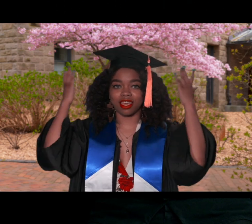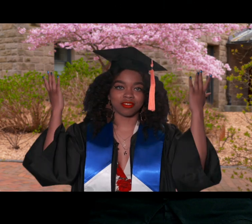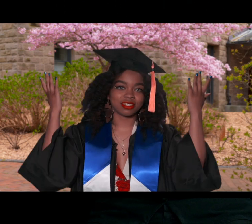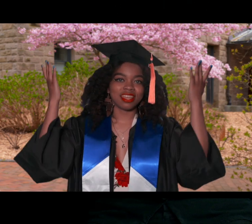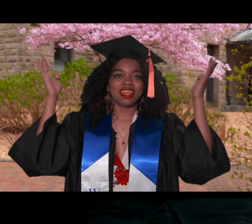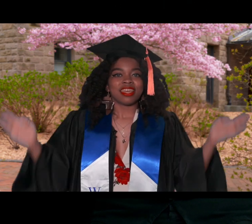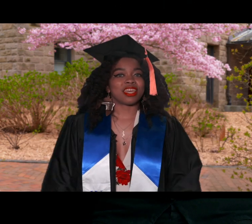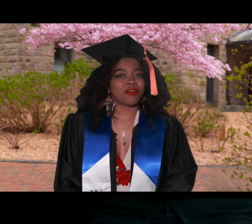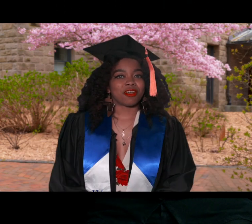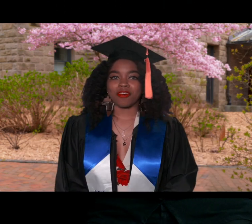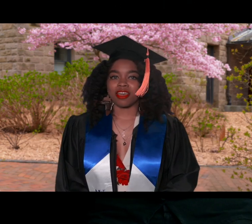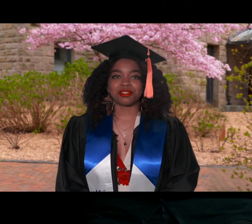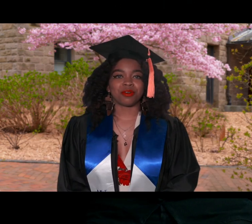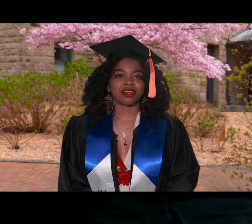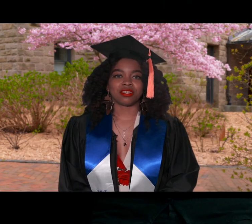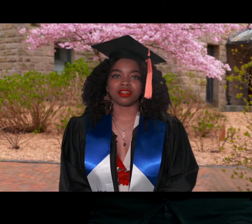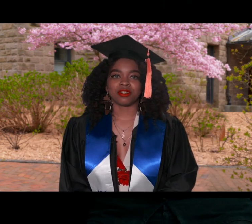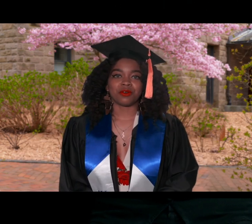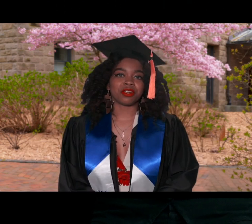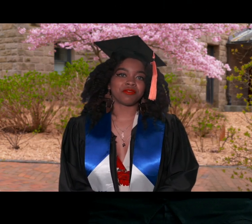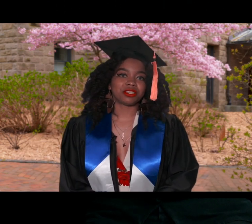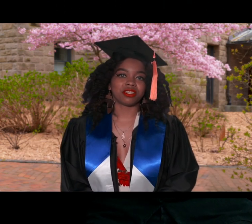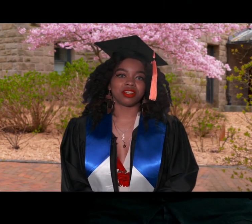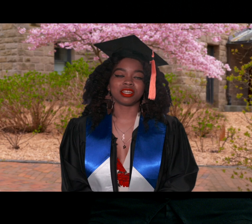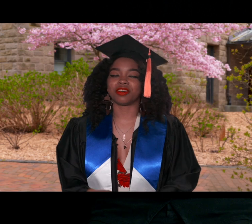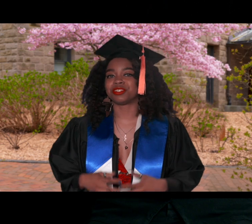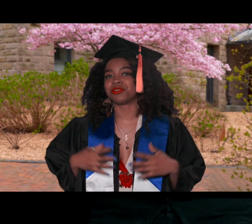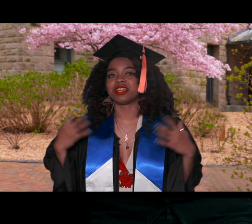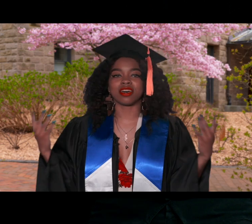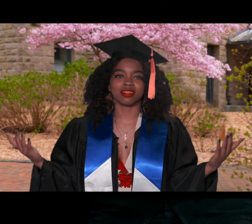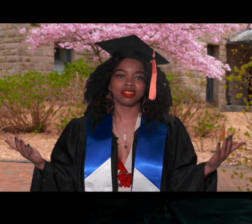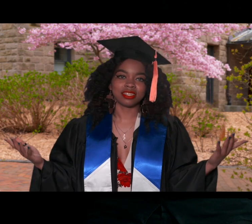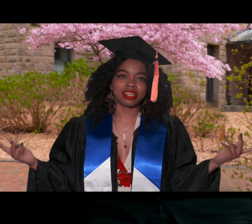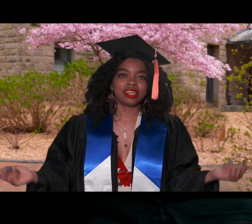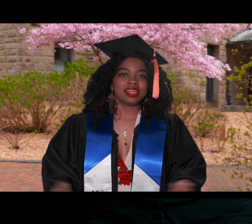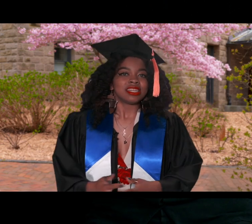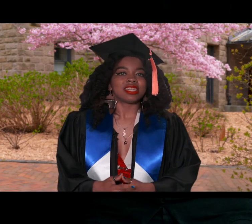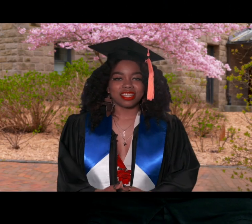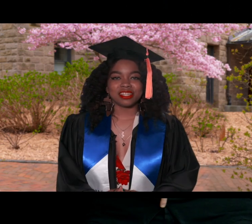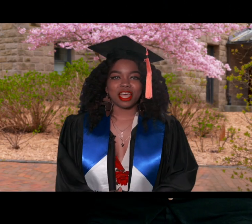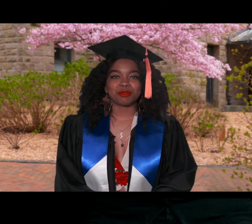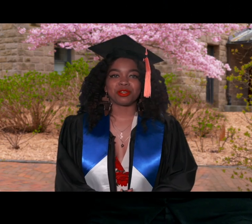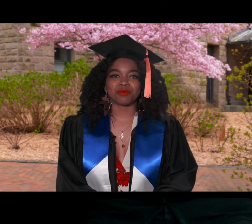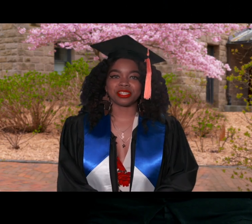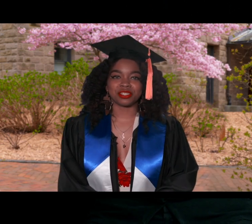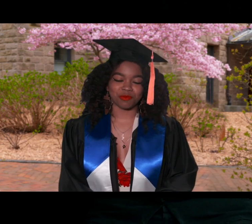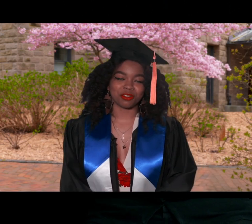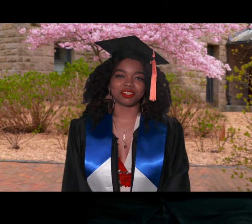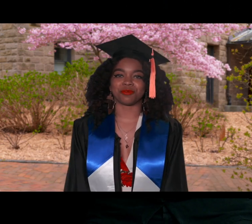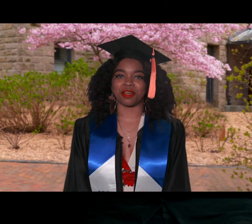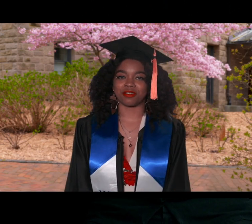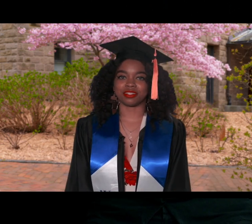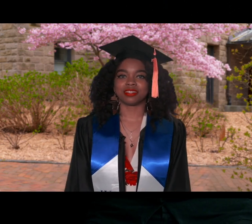and gowns, give high fives to one another, or give each other a congratulatory hug, take the time to embrace the